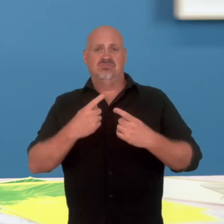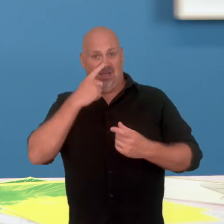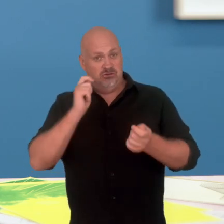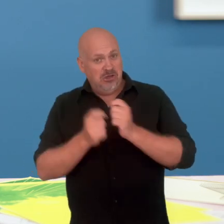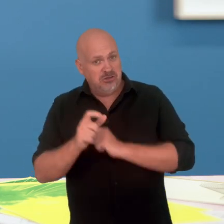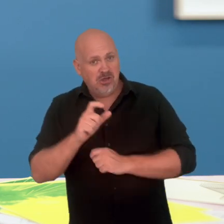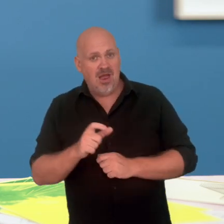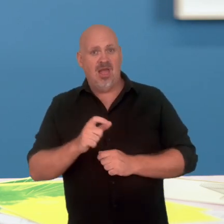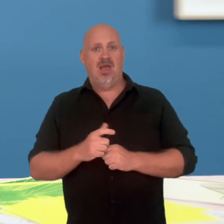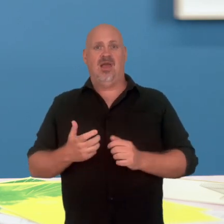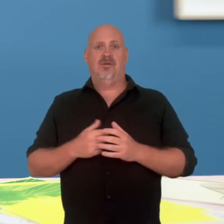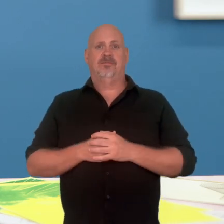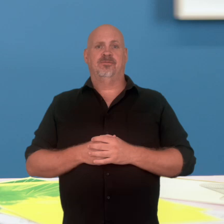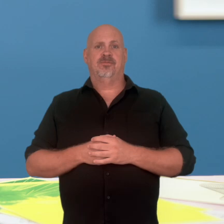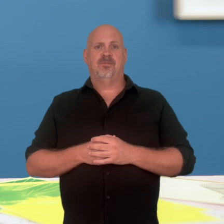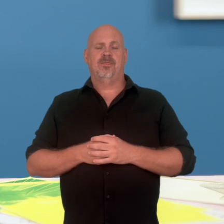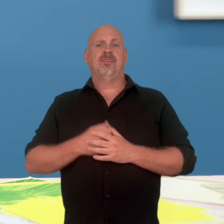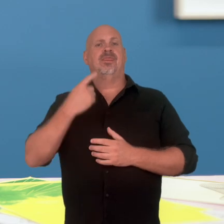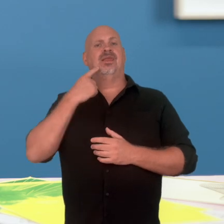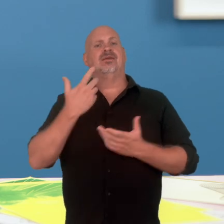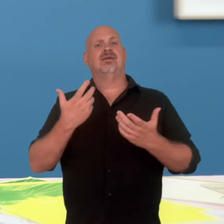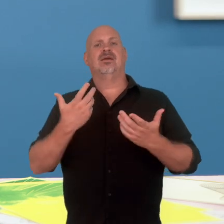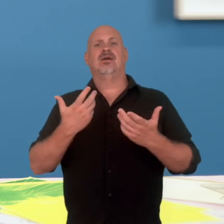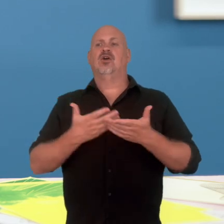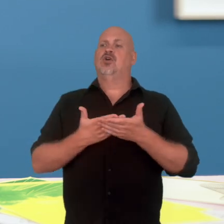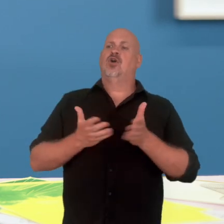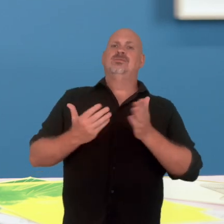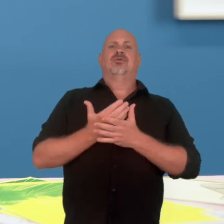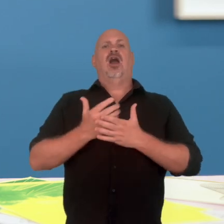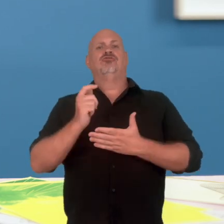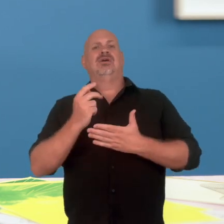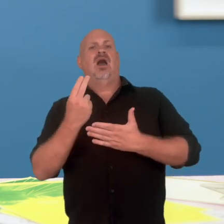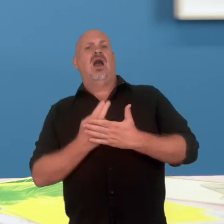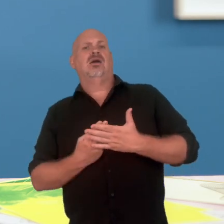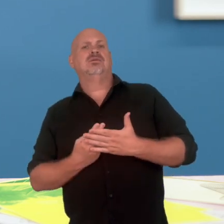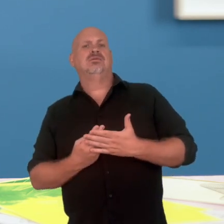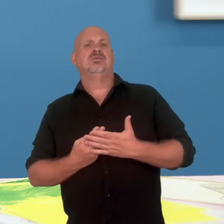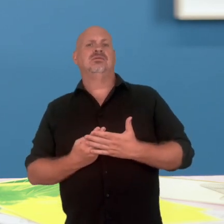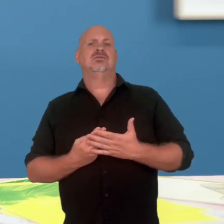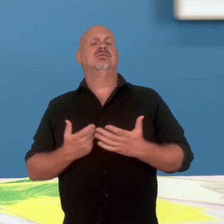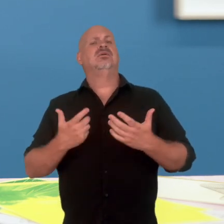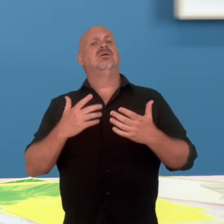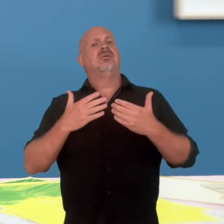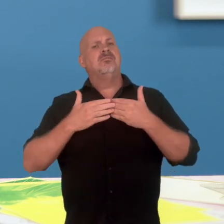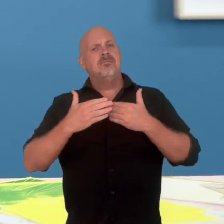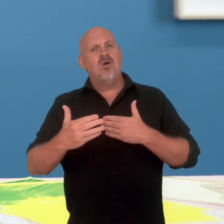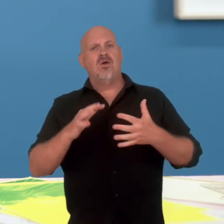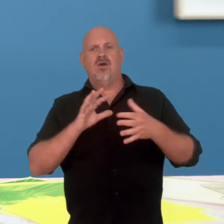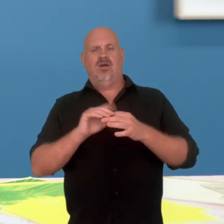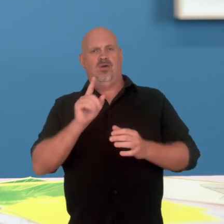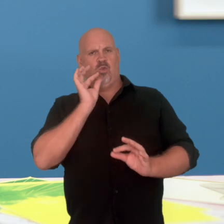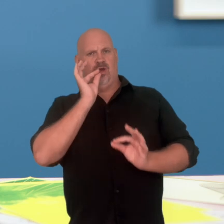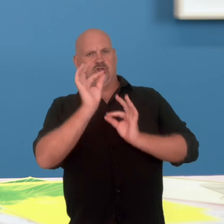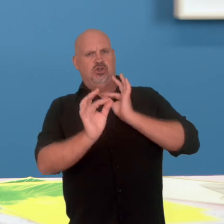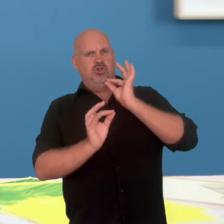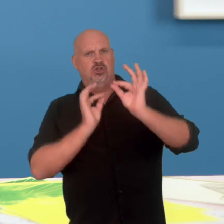And I think the process of making contemporary art is more about asking questions. And